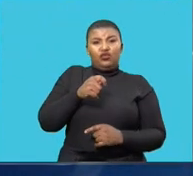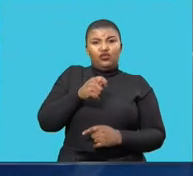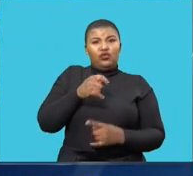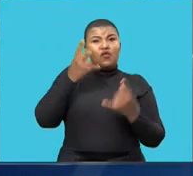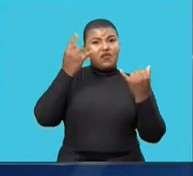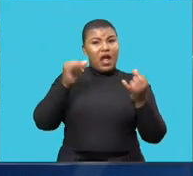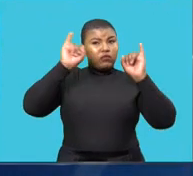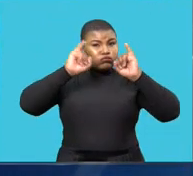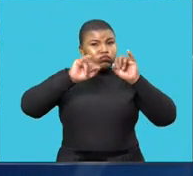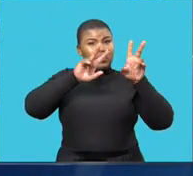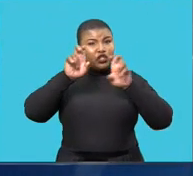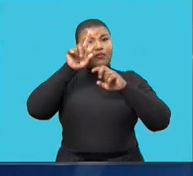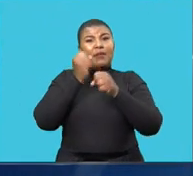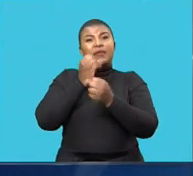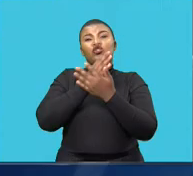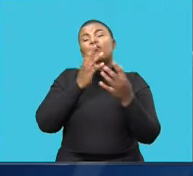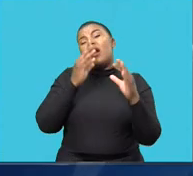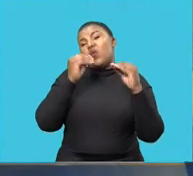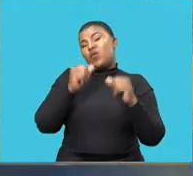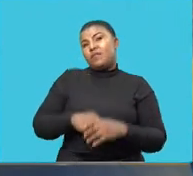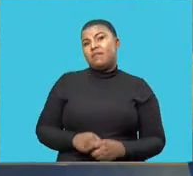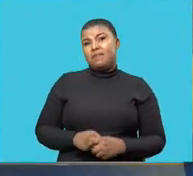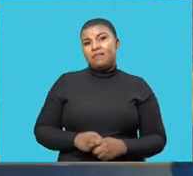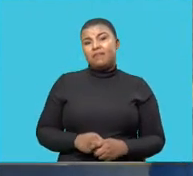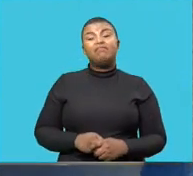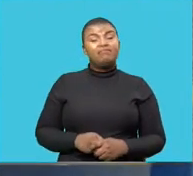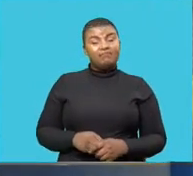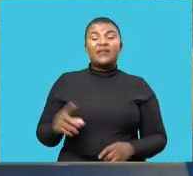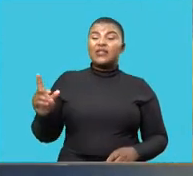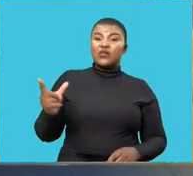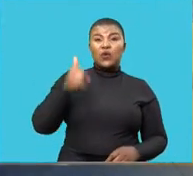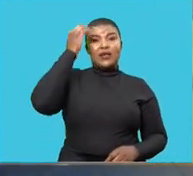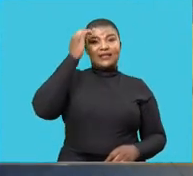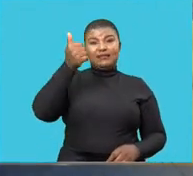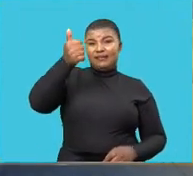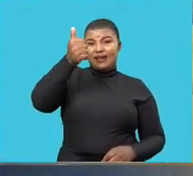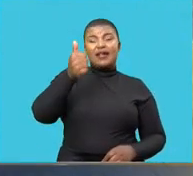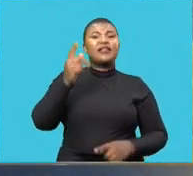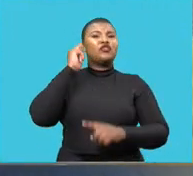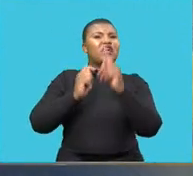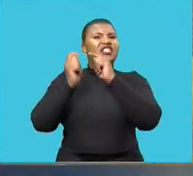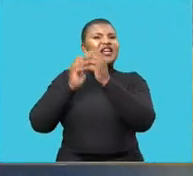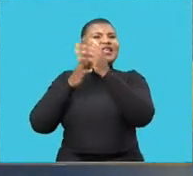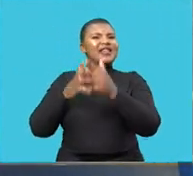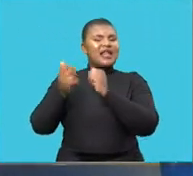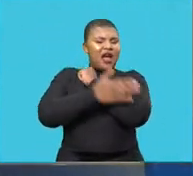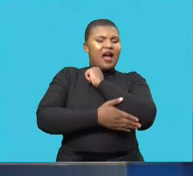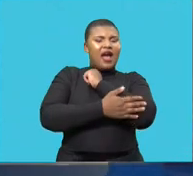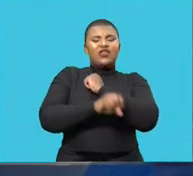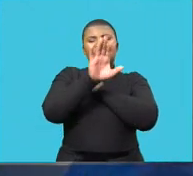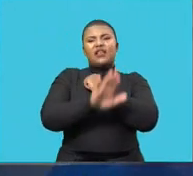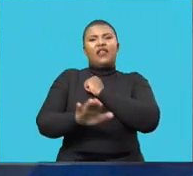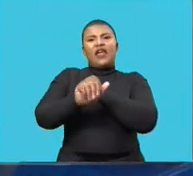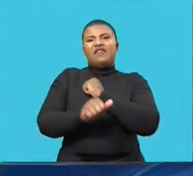of the critical issues that are discussed in government. We all know, Uguti, you know, the traditional leaders of this country are not